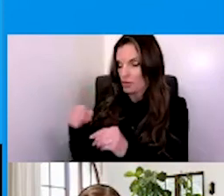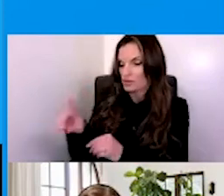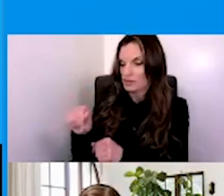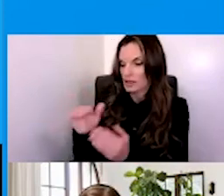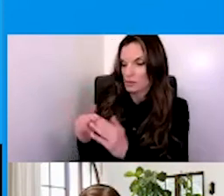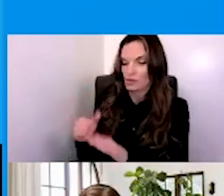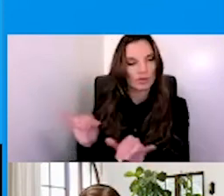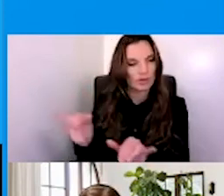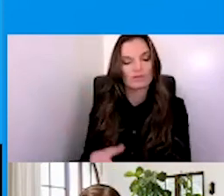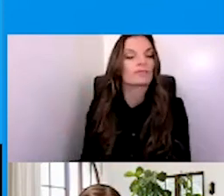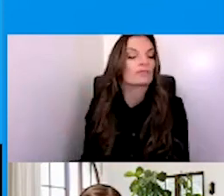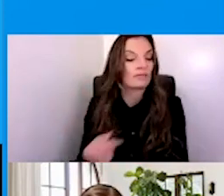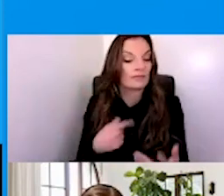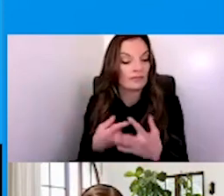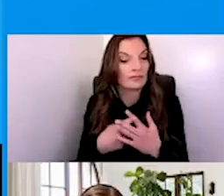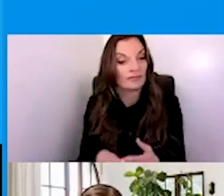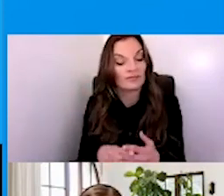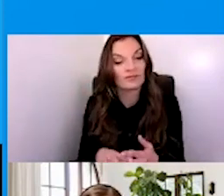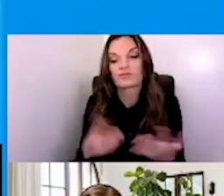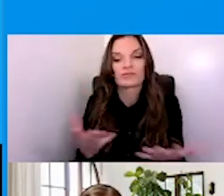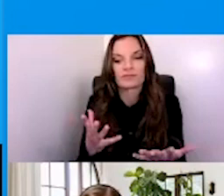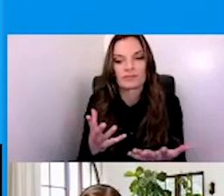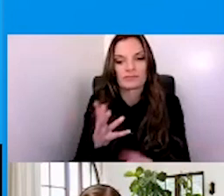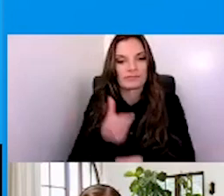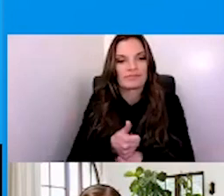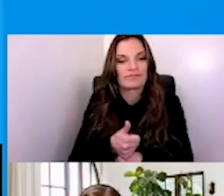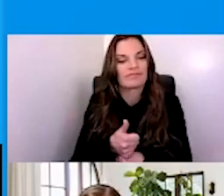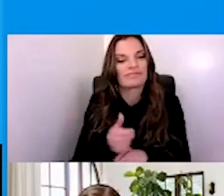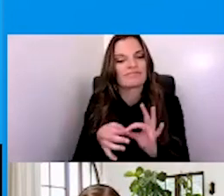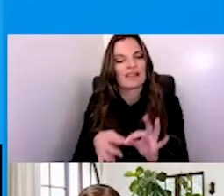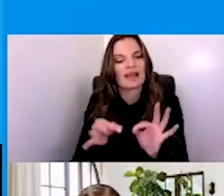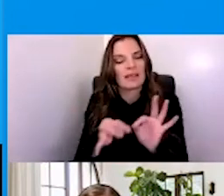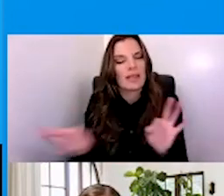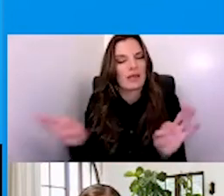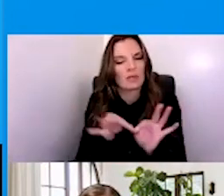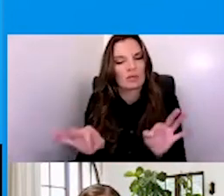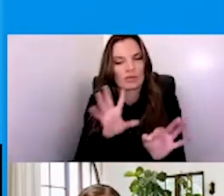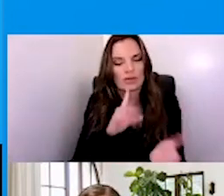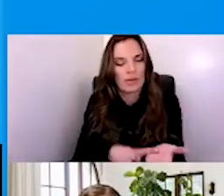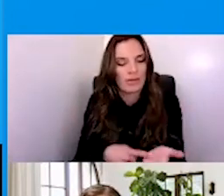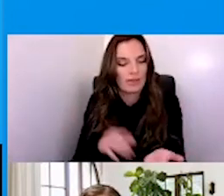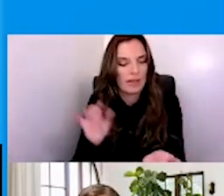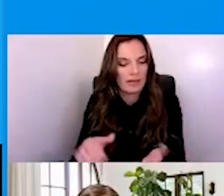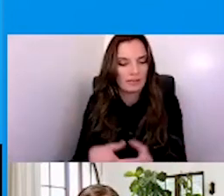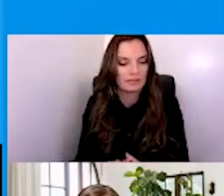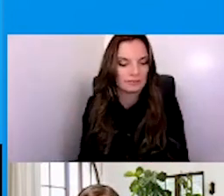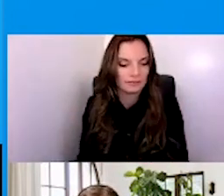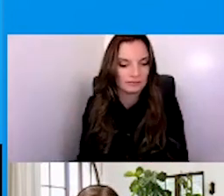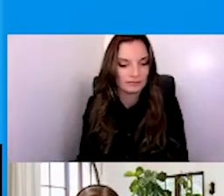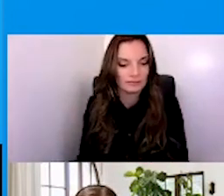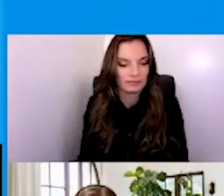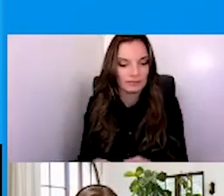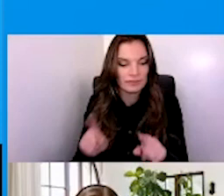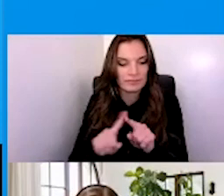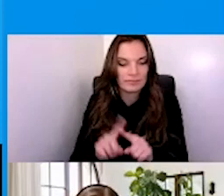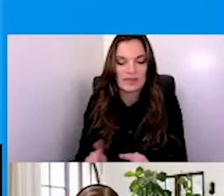And as we get started, I think it is always important to do some level setting with our language. So there are many different